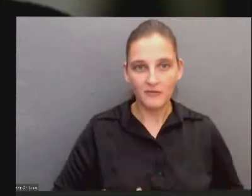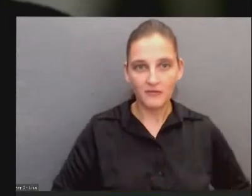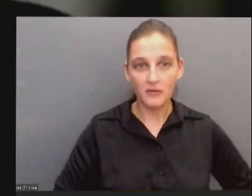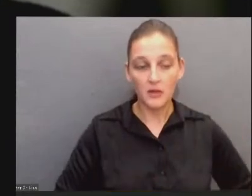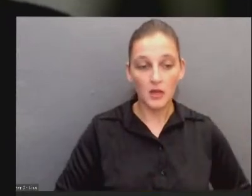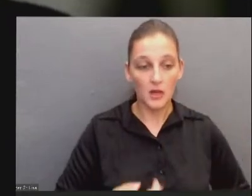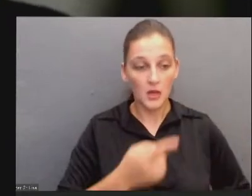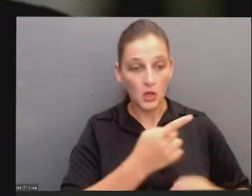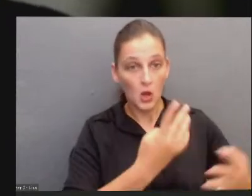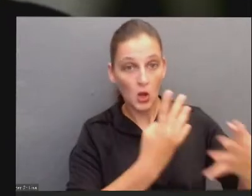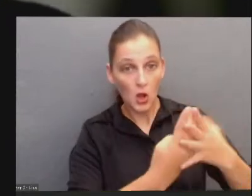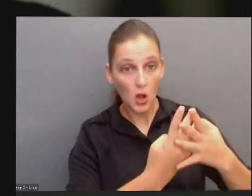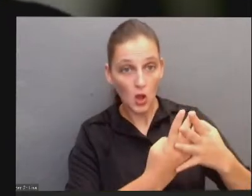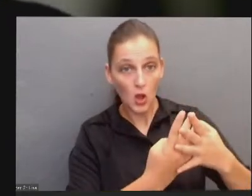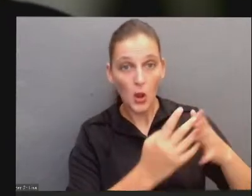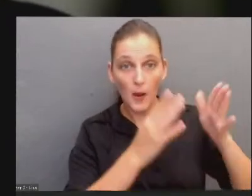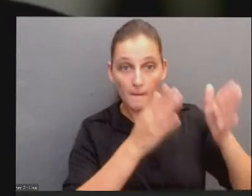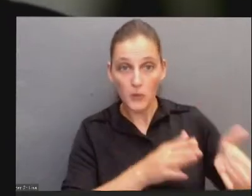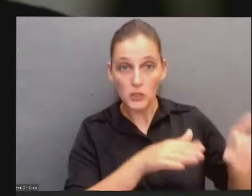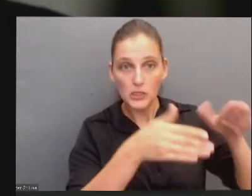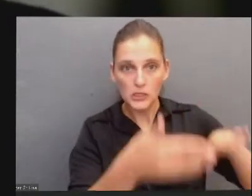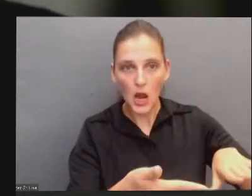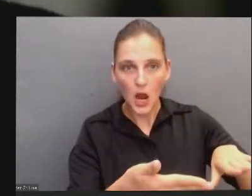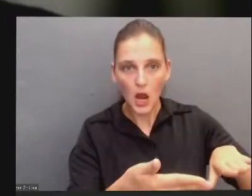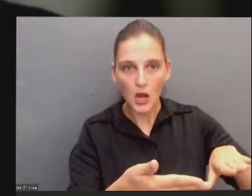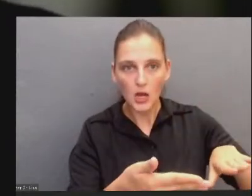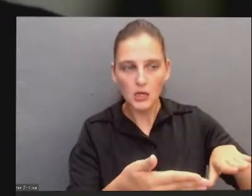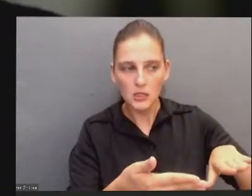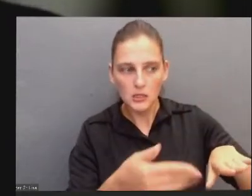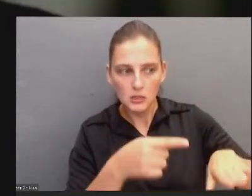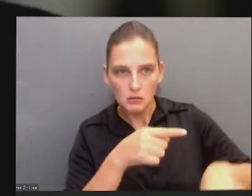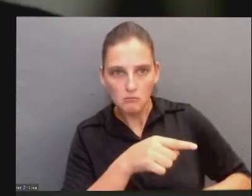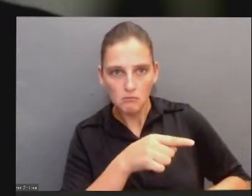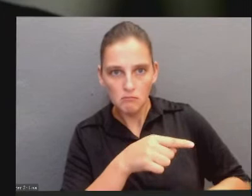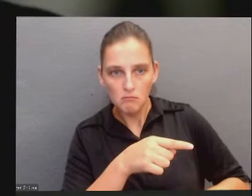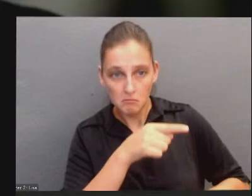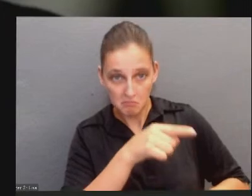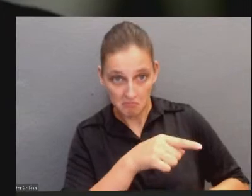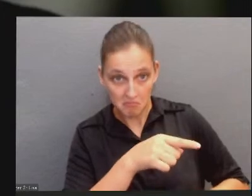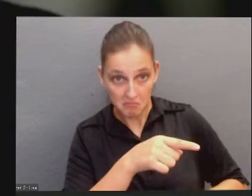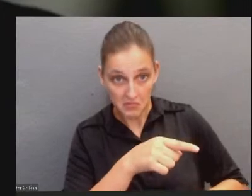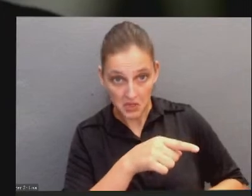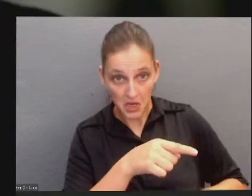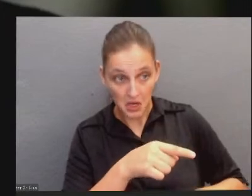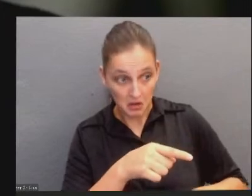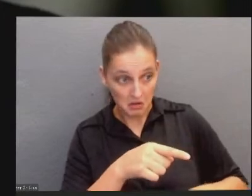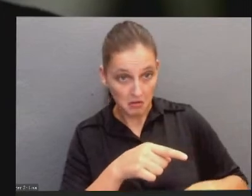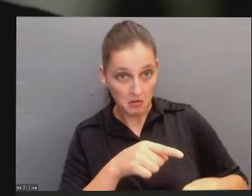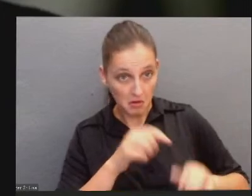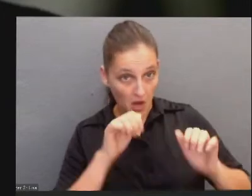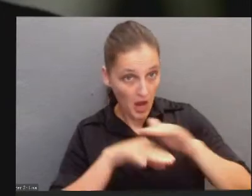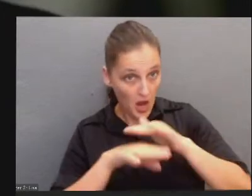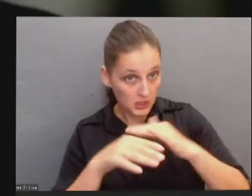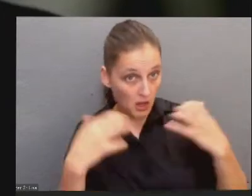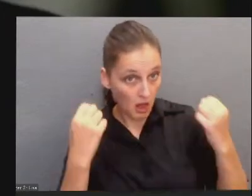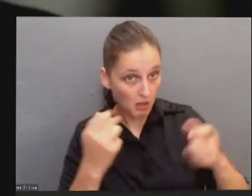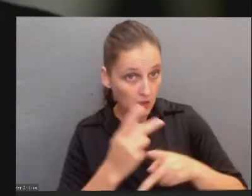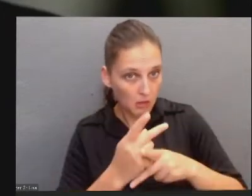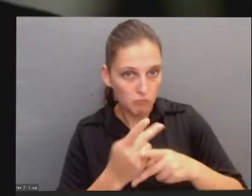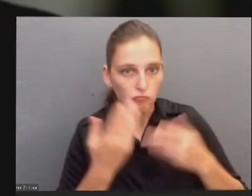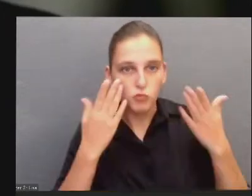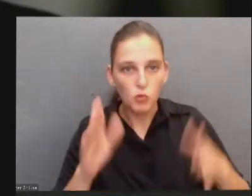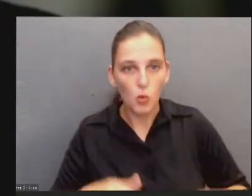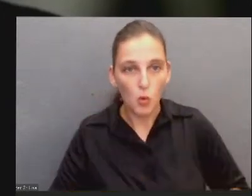bars the answer to two crucial questions. Did they receive the standard of care? And did anything that happened behind bars, including